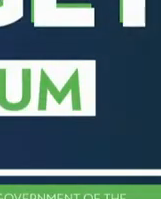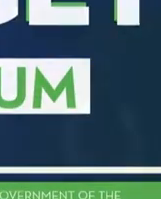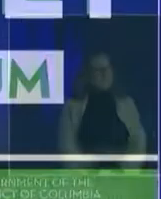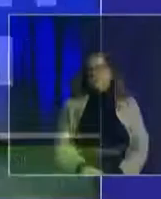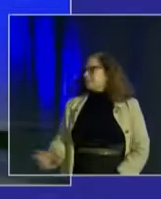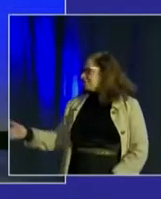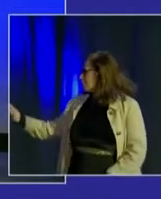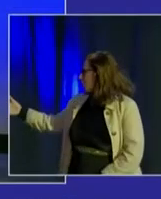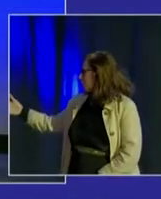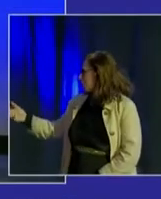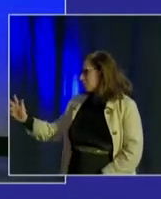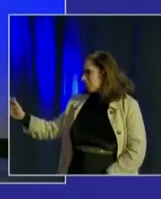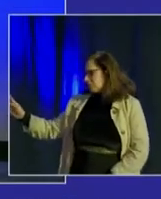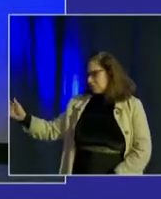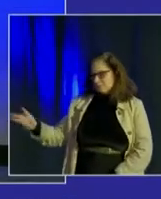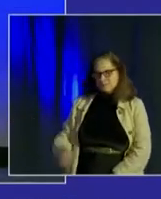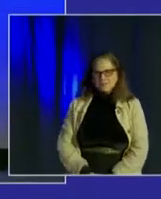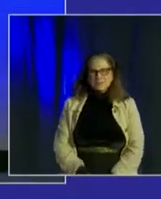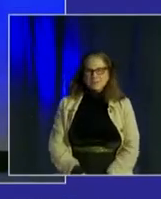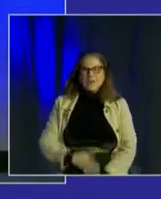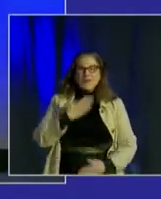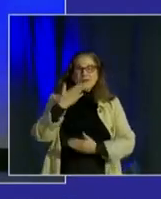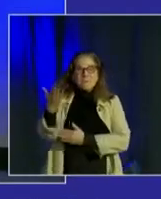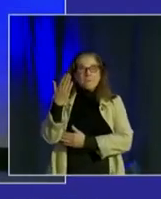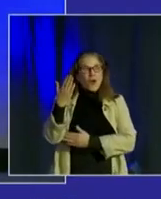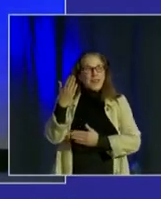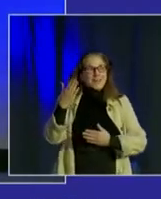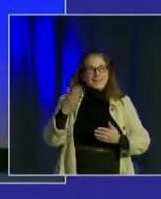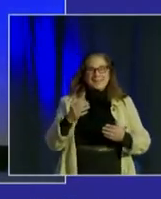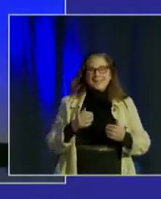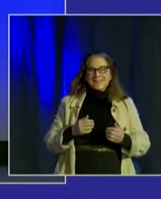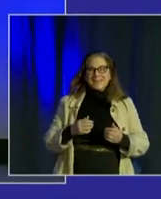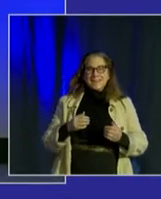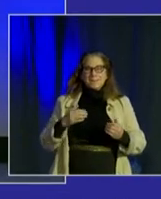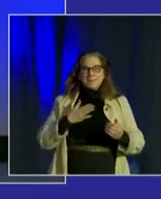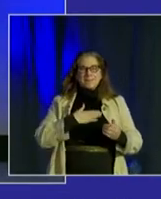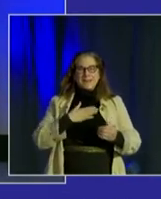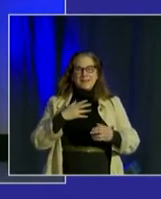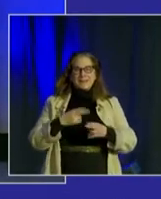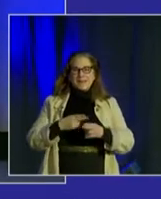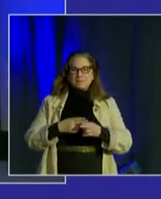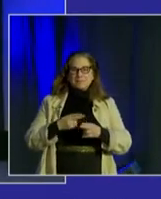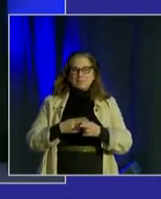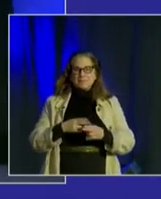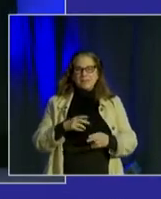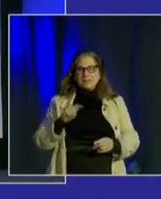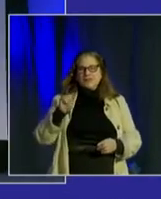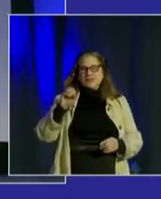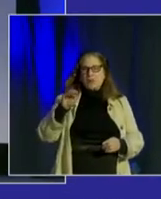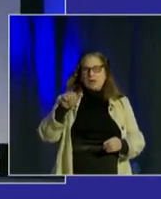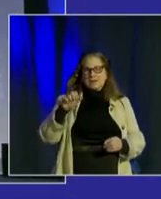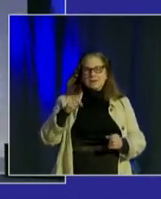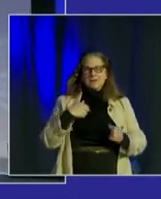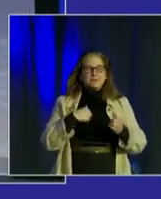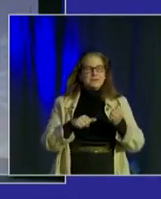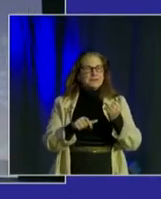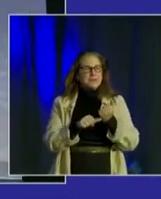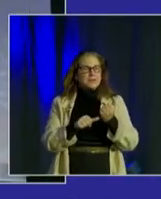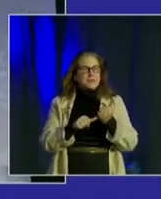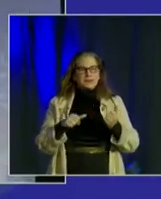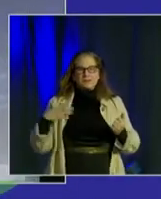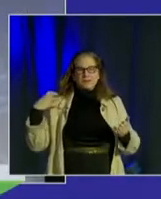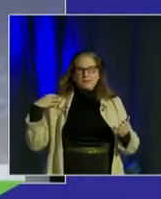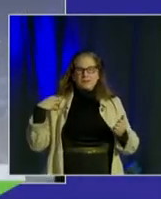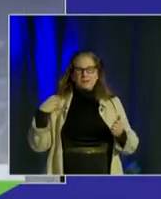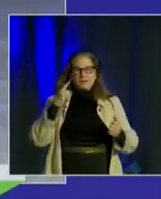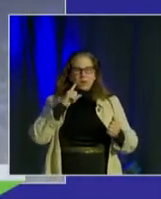Good morning, buenos dias, Washington, D.C. My name is Tomas Talamante, and I'm Deputy Chief of Staff to Mayor Muriel Bowser. We